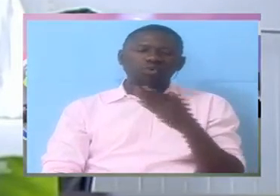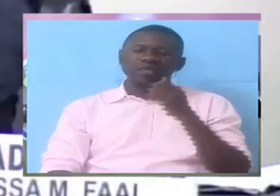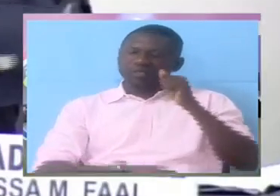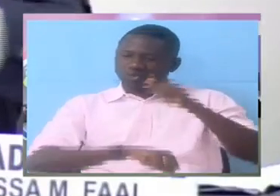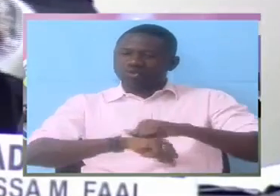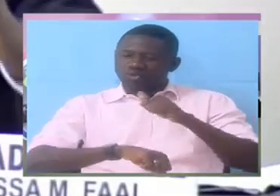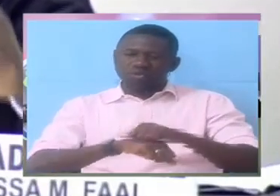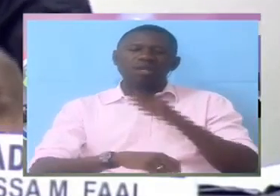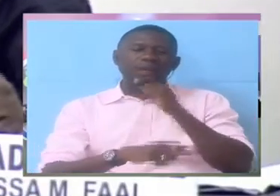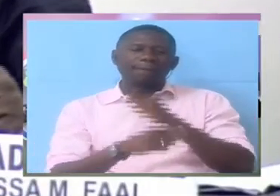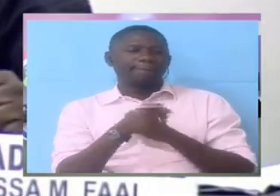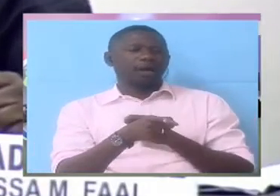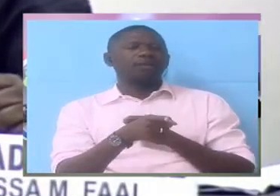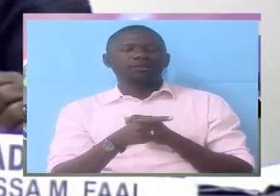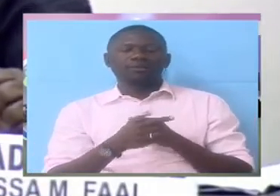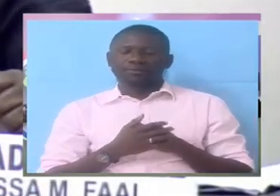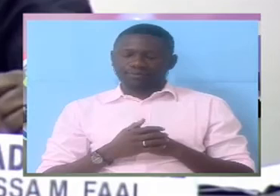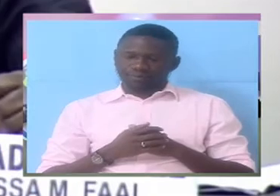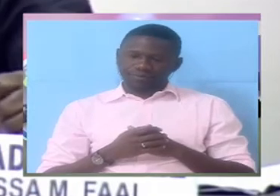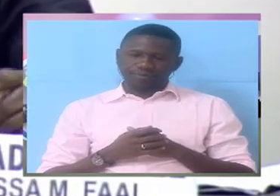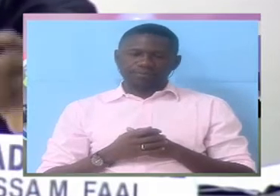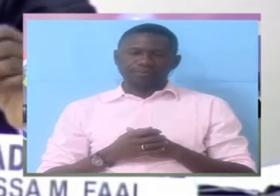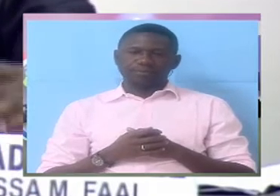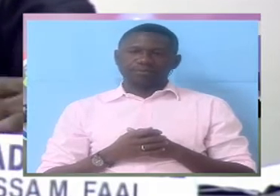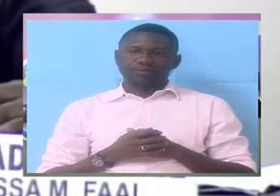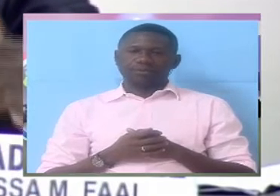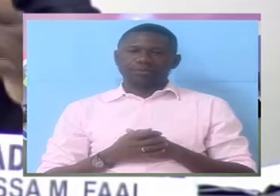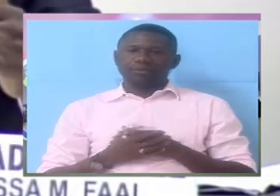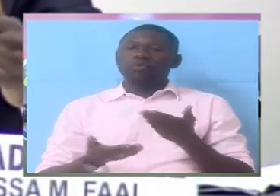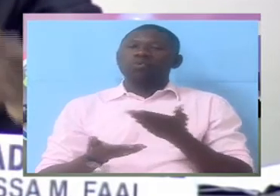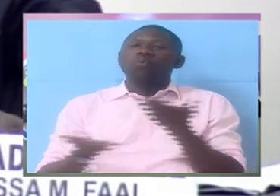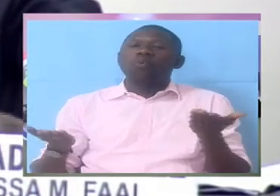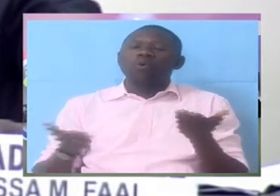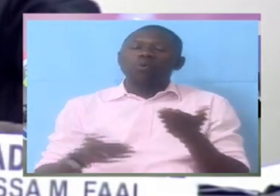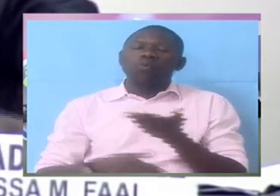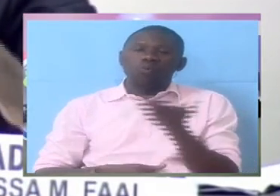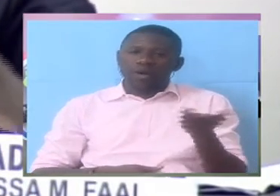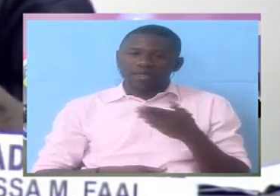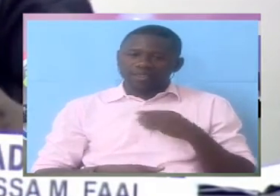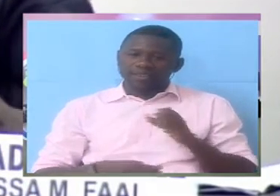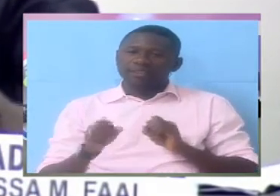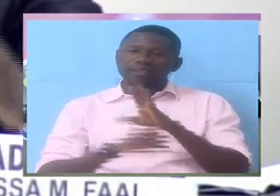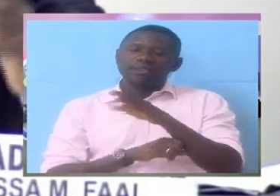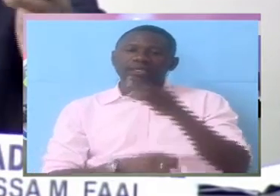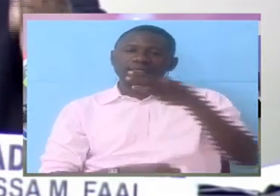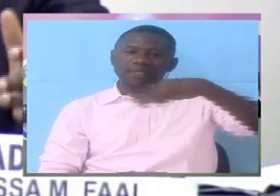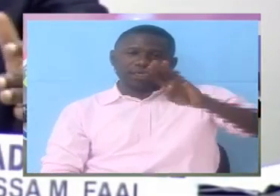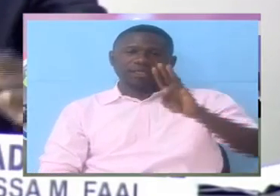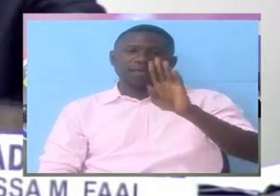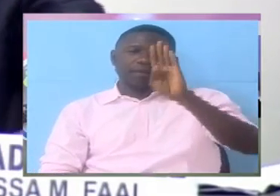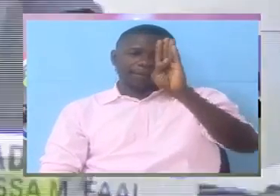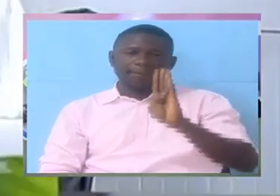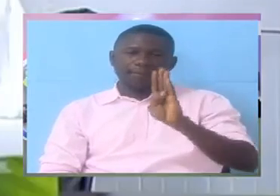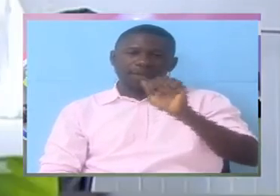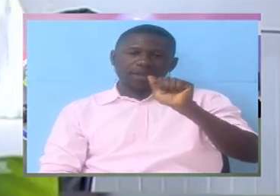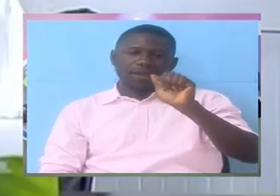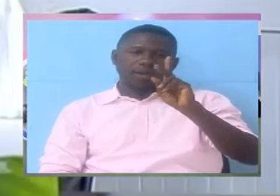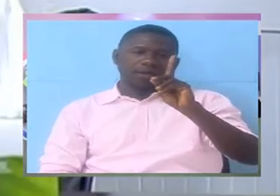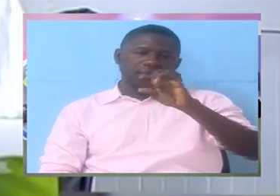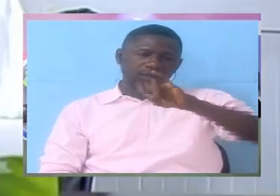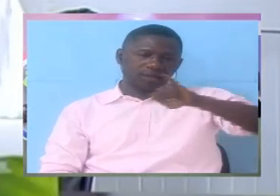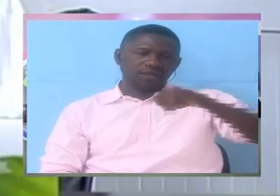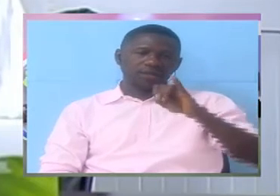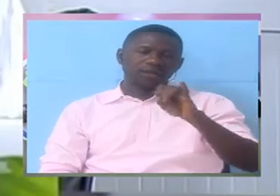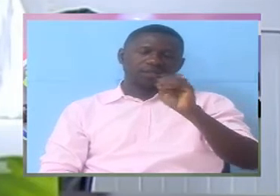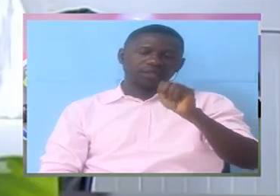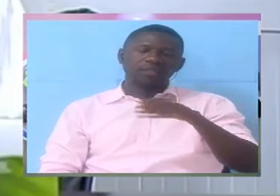atele yamarodi pour nyin kendi woni yal tajireya. That is why he sent Tatin Baji and that is why they were brought to the NIA. Walaya